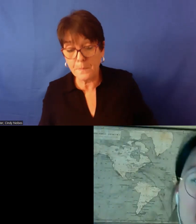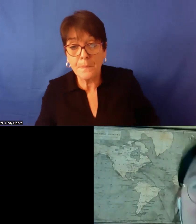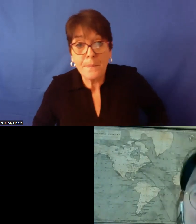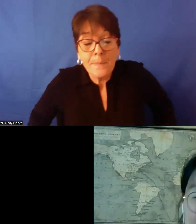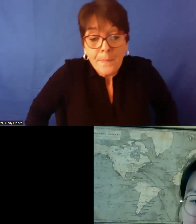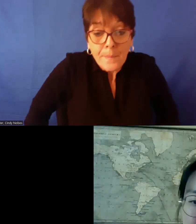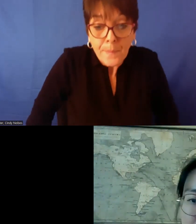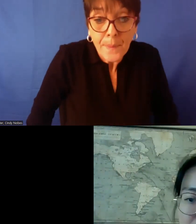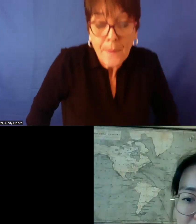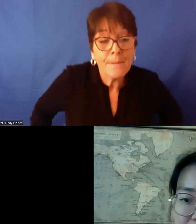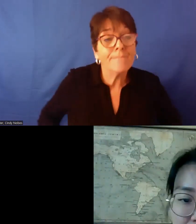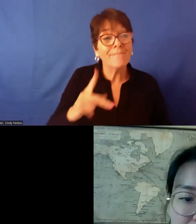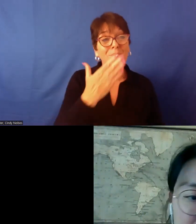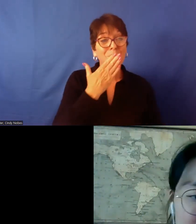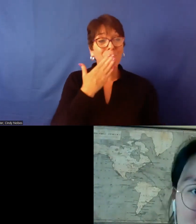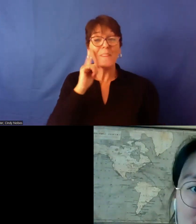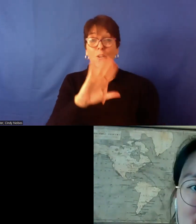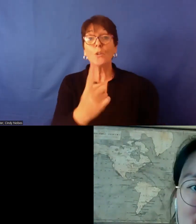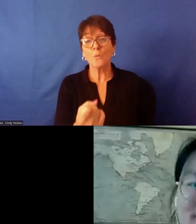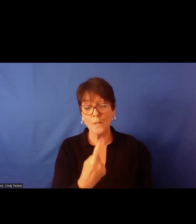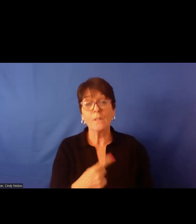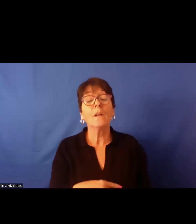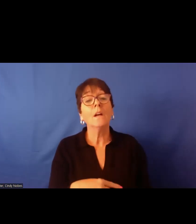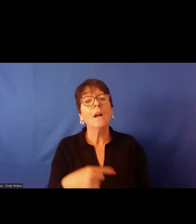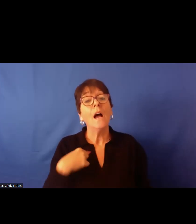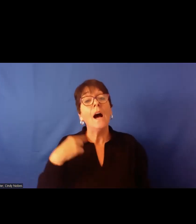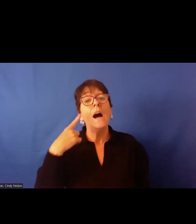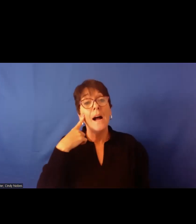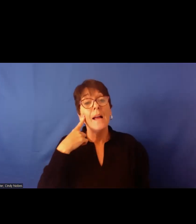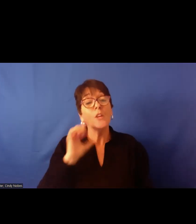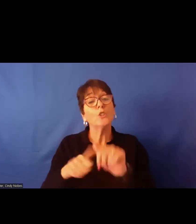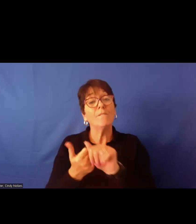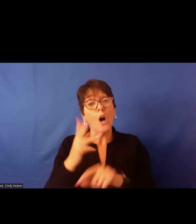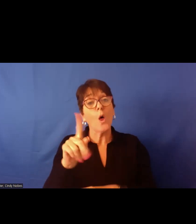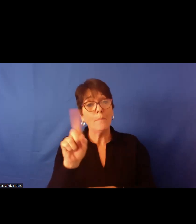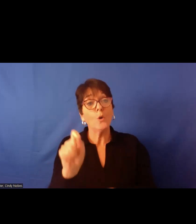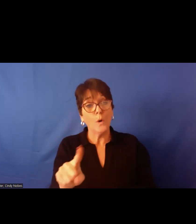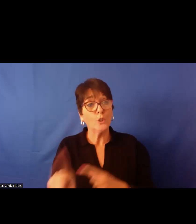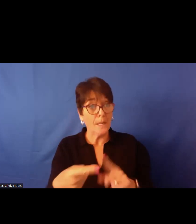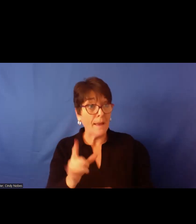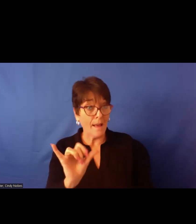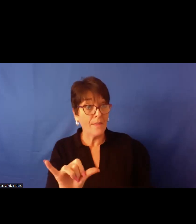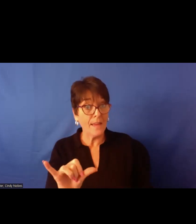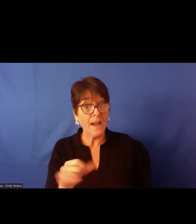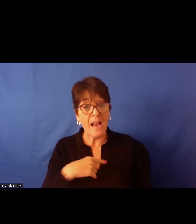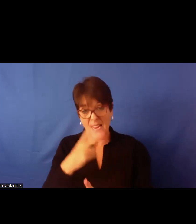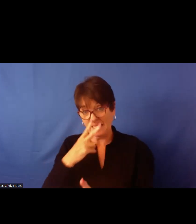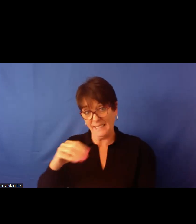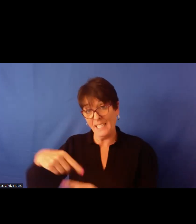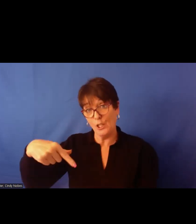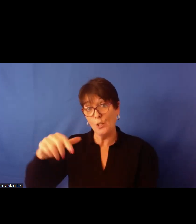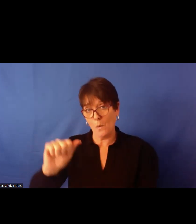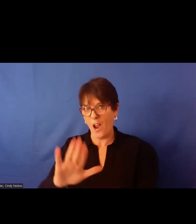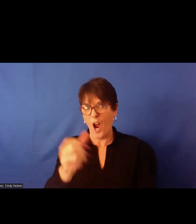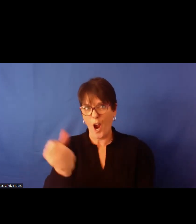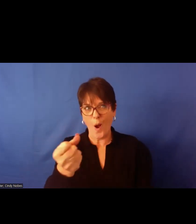Great. Thank you for that question, and thank you, Yingzhe. I think there's a follow-up question probably to that, Yingzhe, that I see in the Q&A box, and